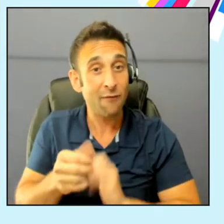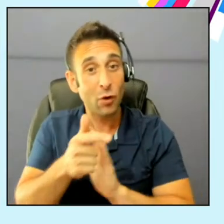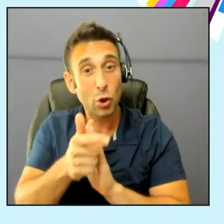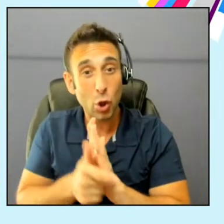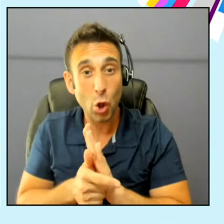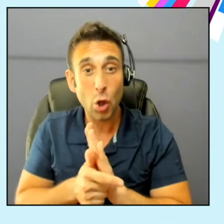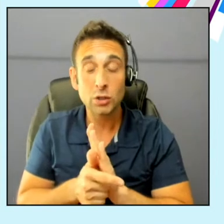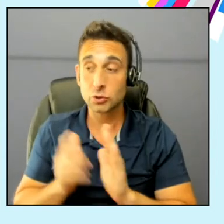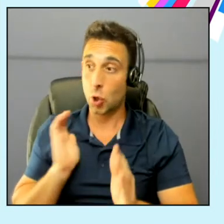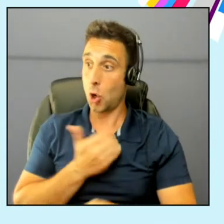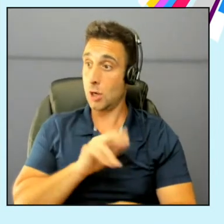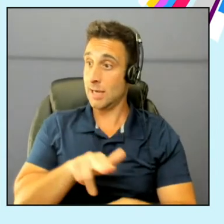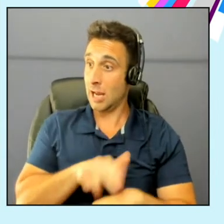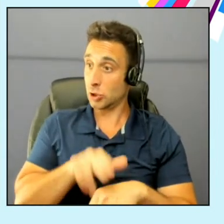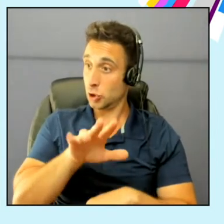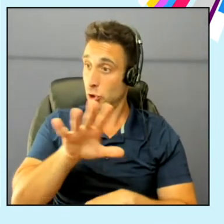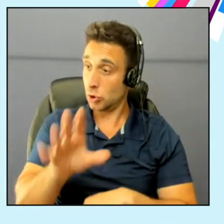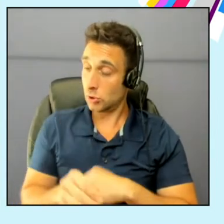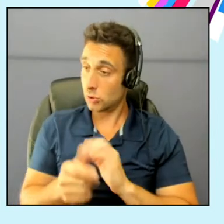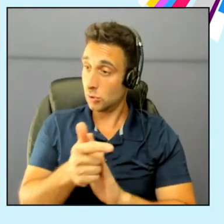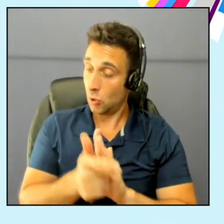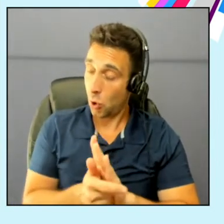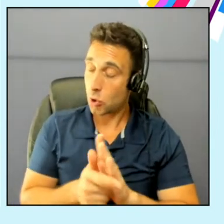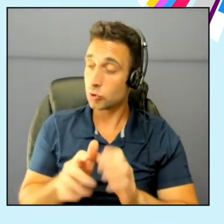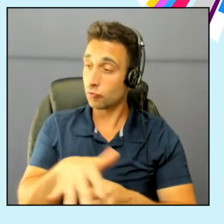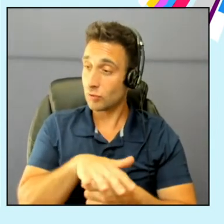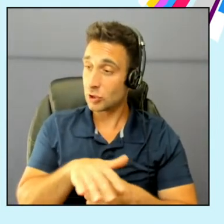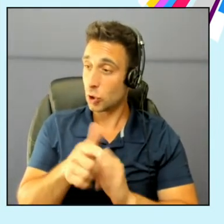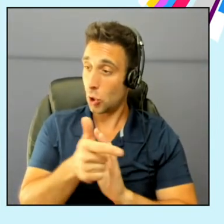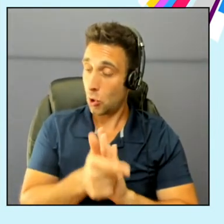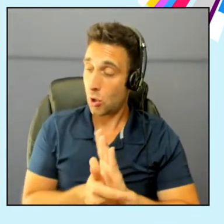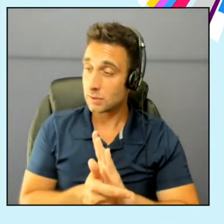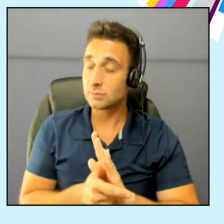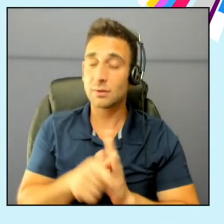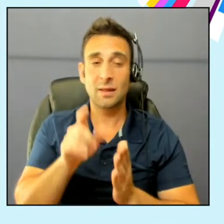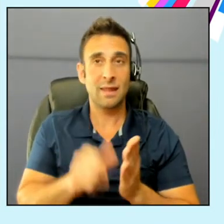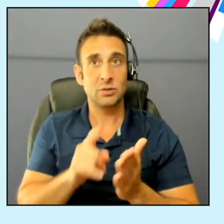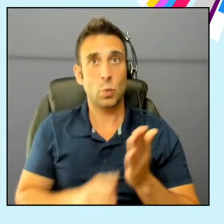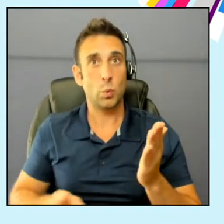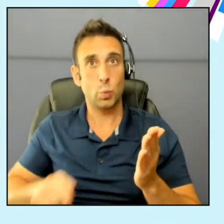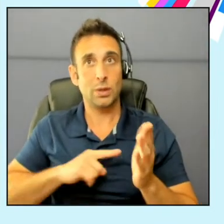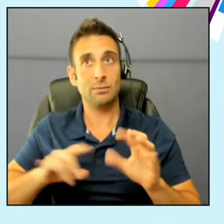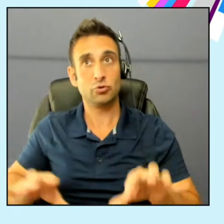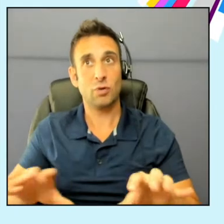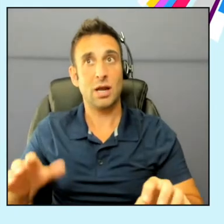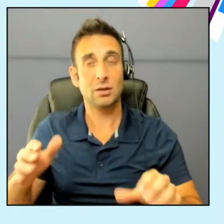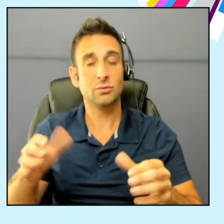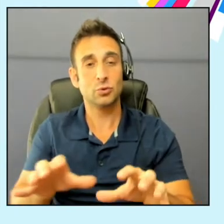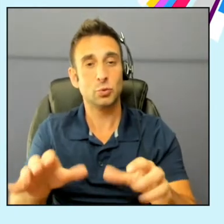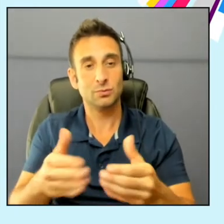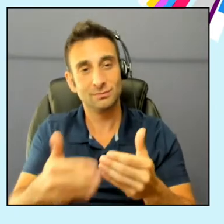national laws and our regional laws. So that that is what we've been trying to move forward. Thanks.